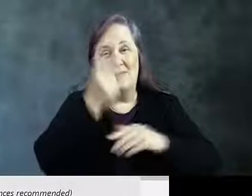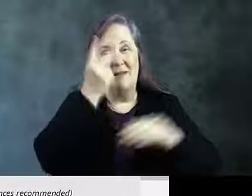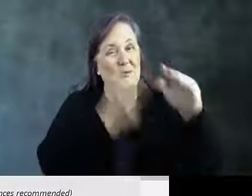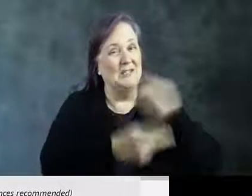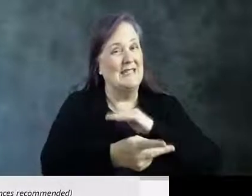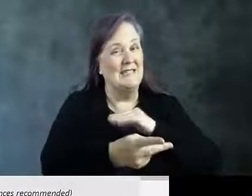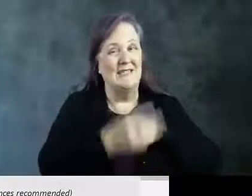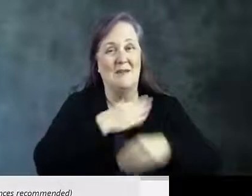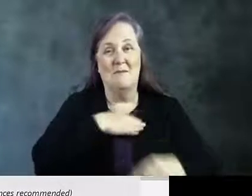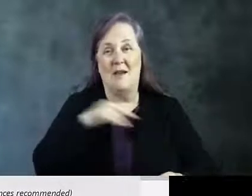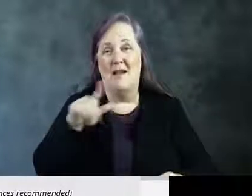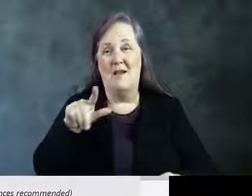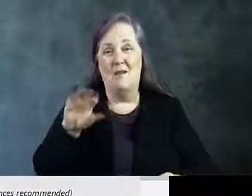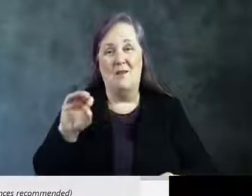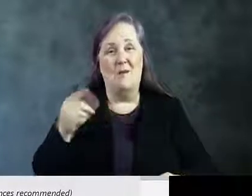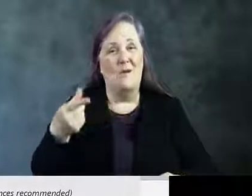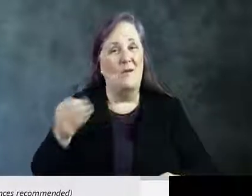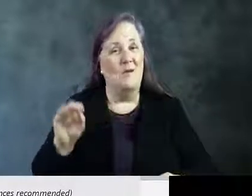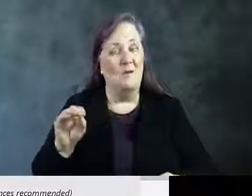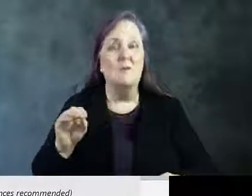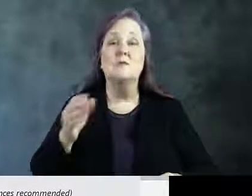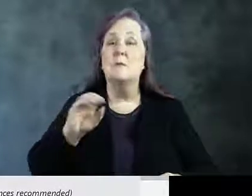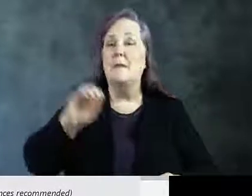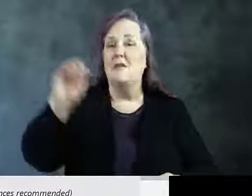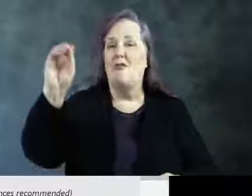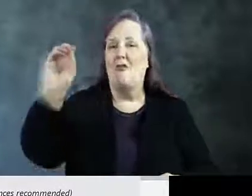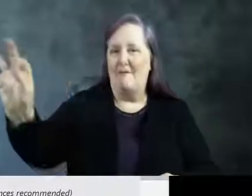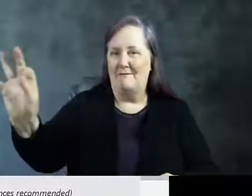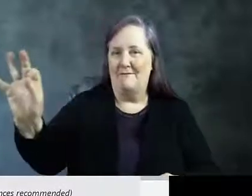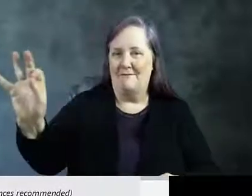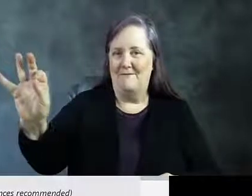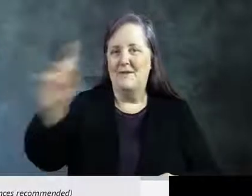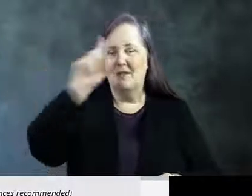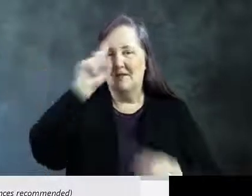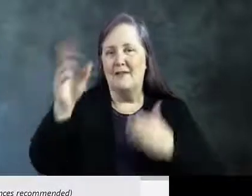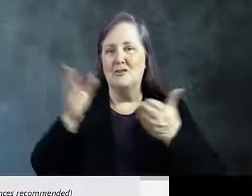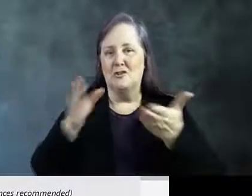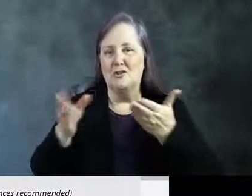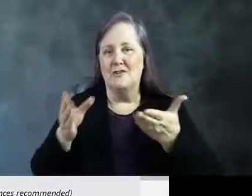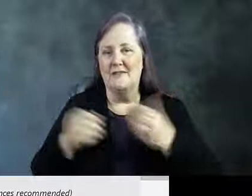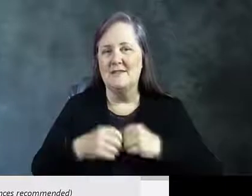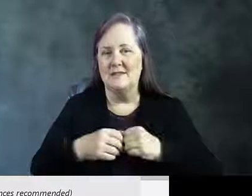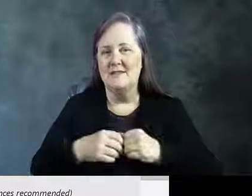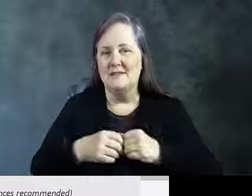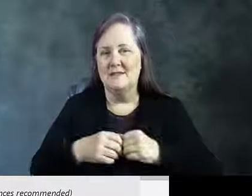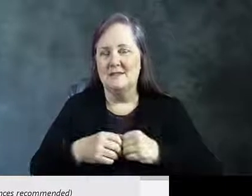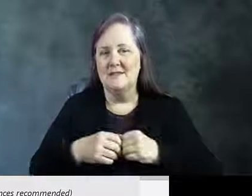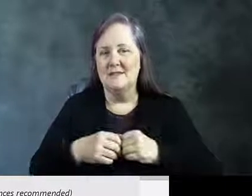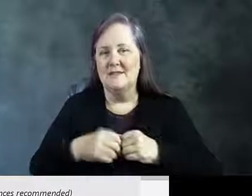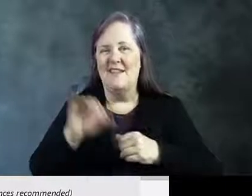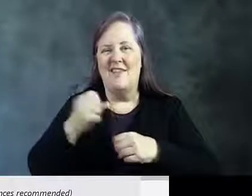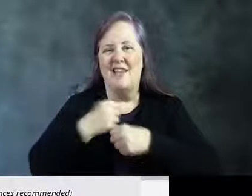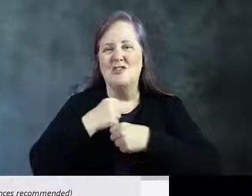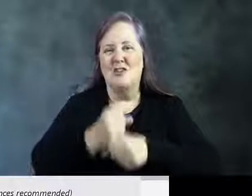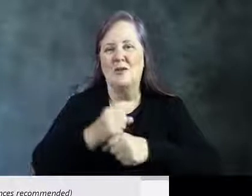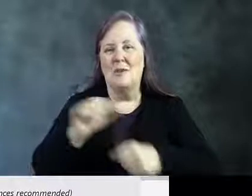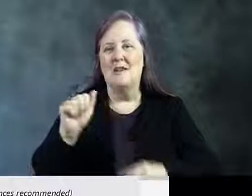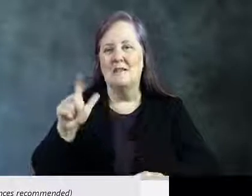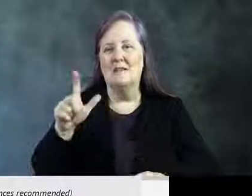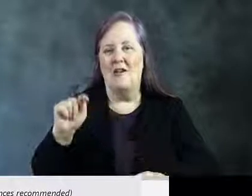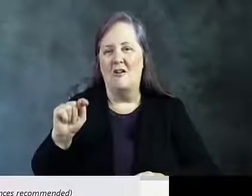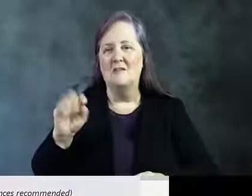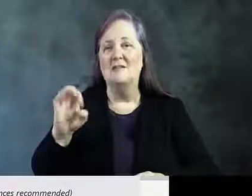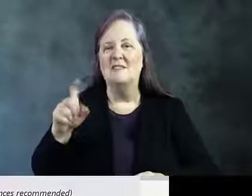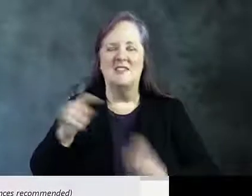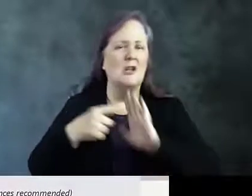to, you can turn off the intelligent services which generate the alt text, and let me show you how